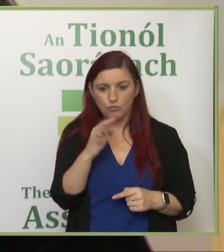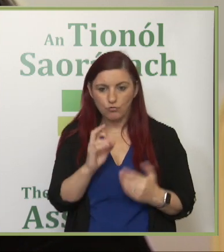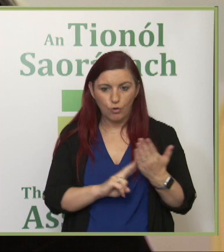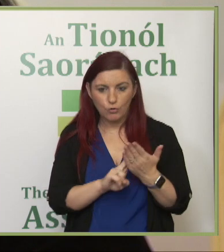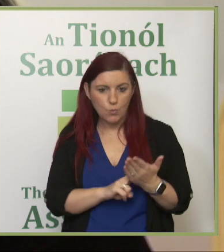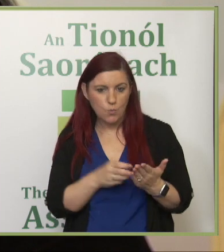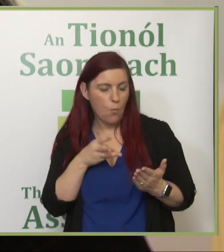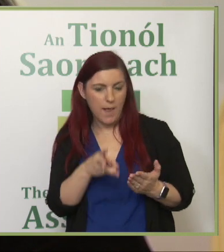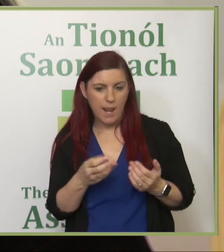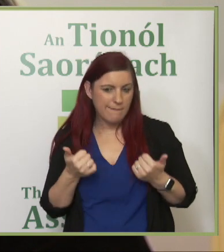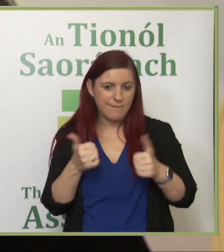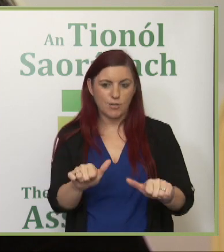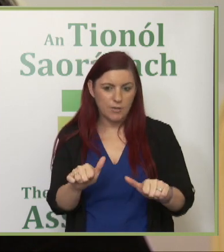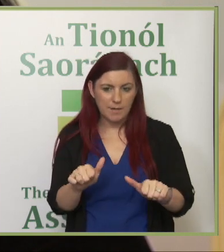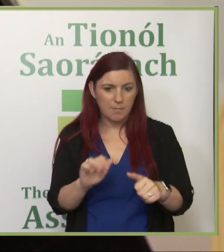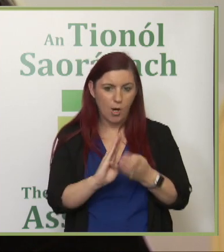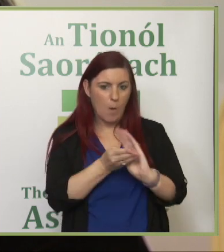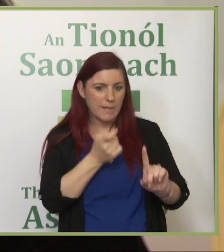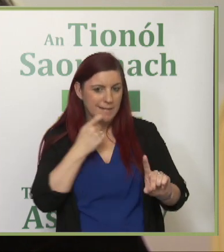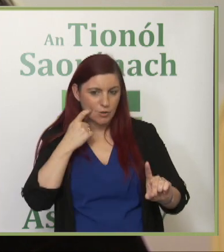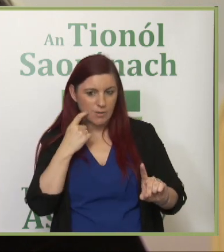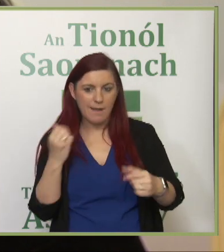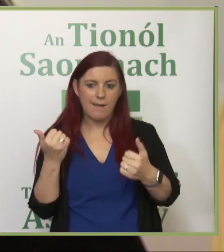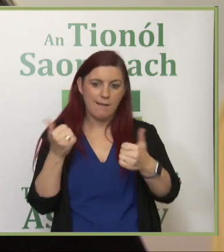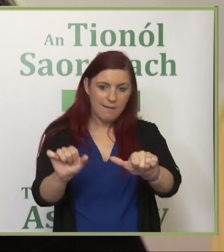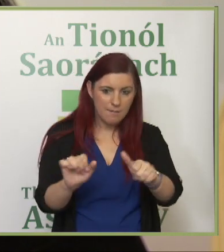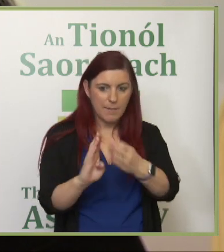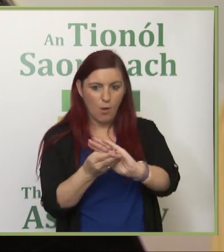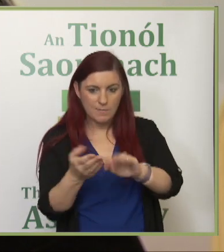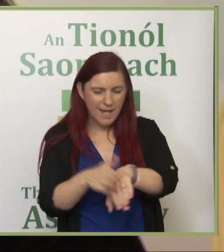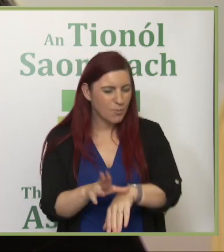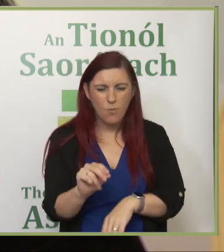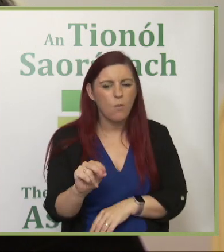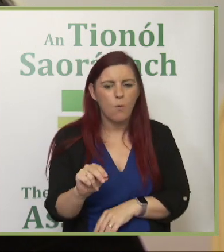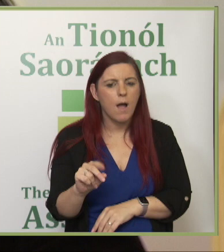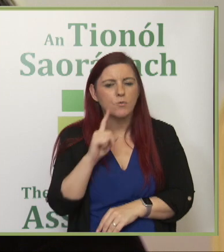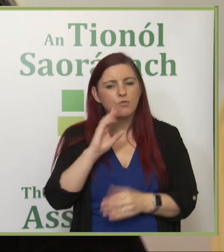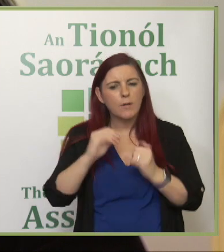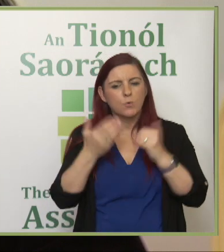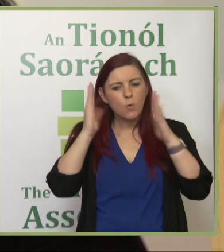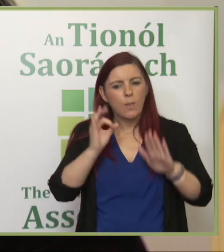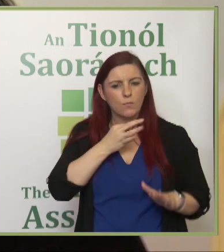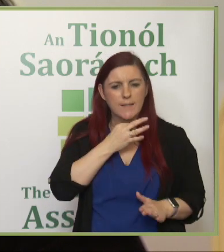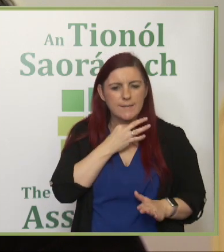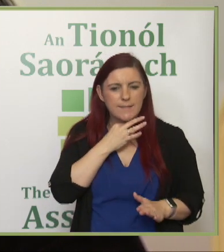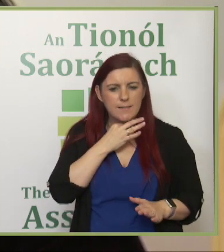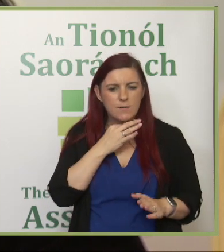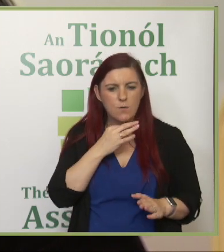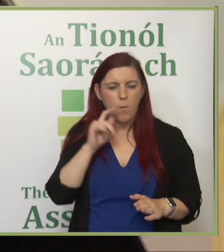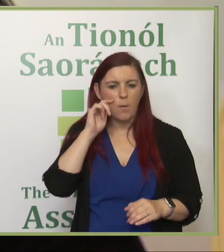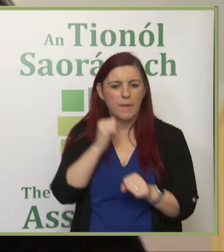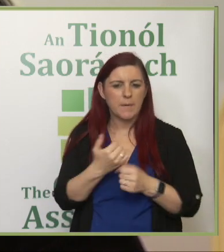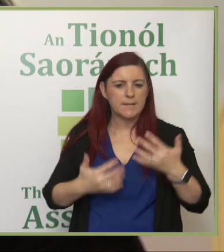to. I was trying to paint a picture of risk, and I suppose an earlier statistic I talked about in terms of